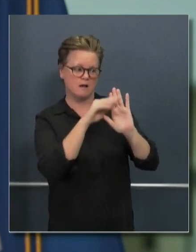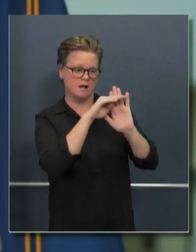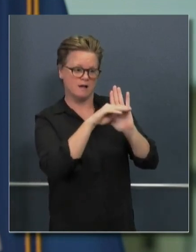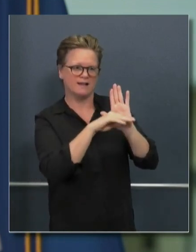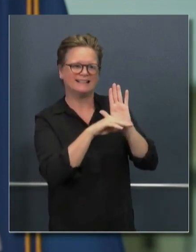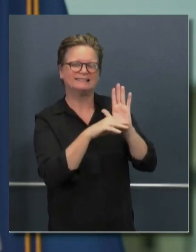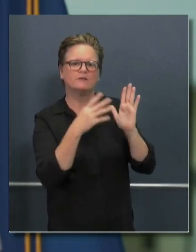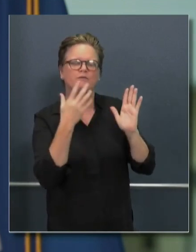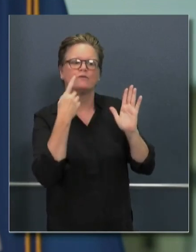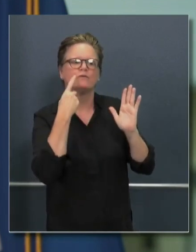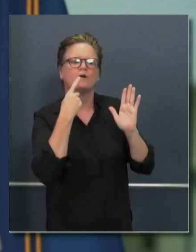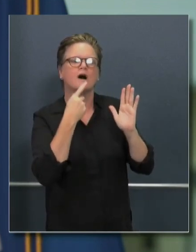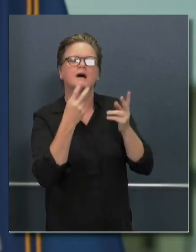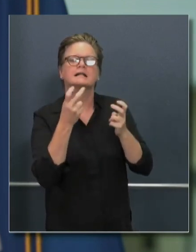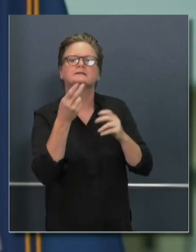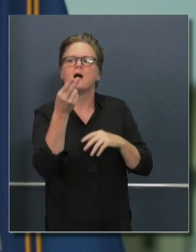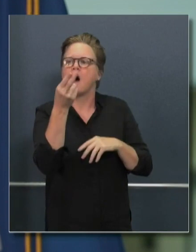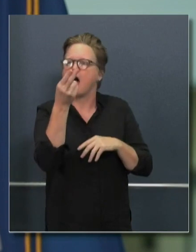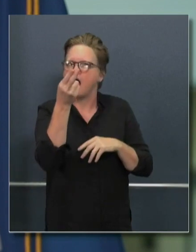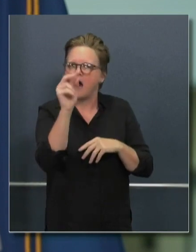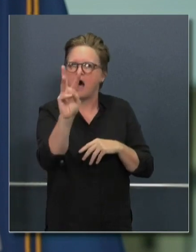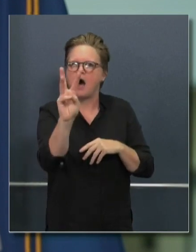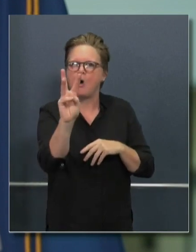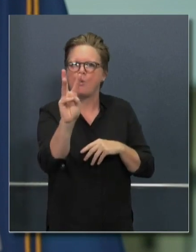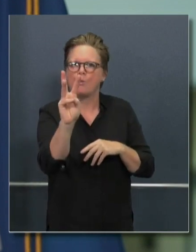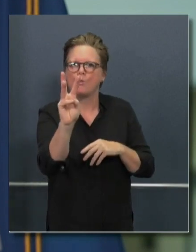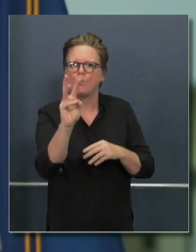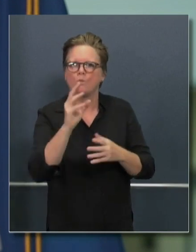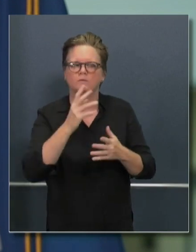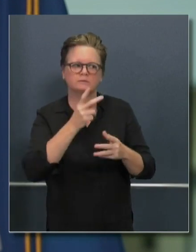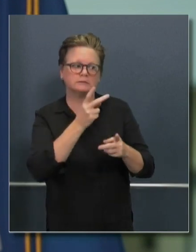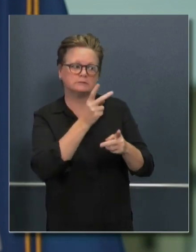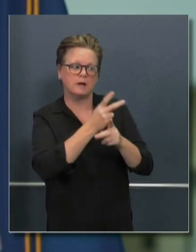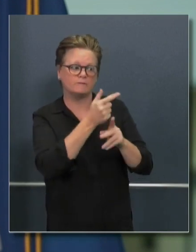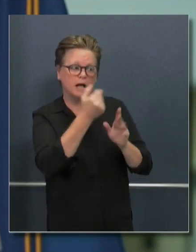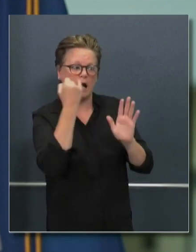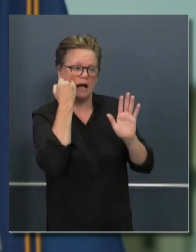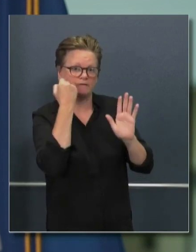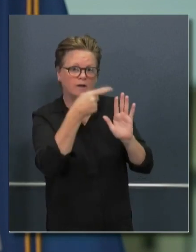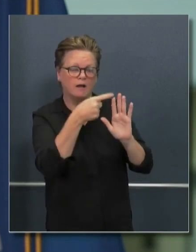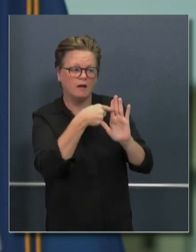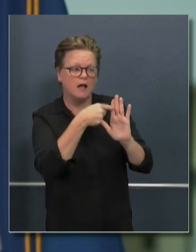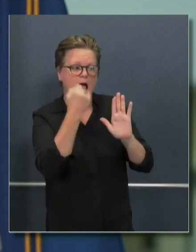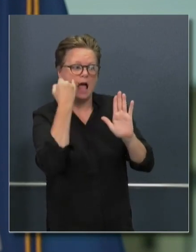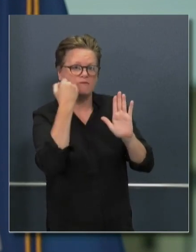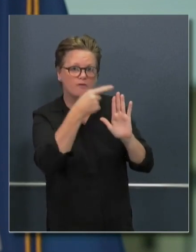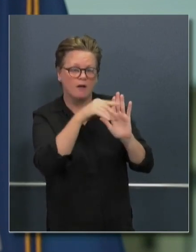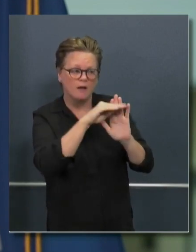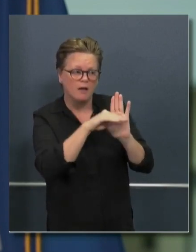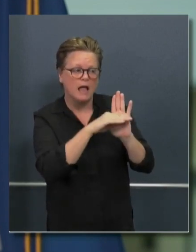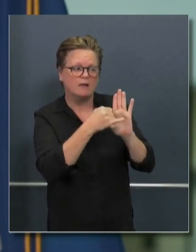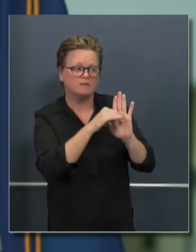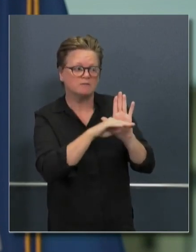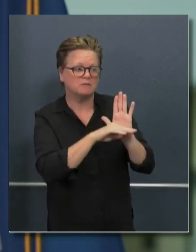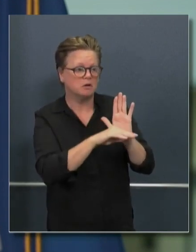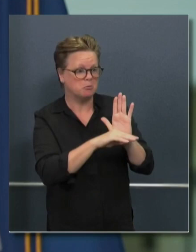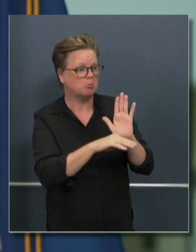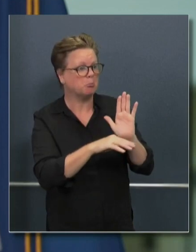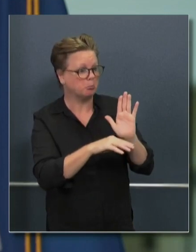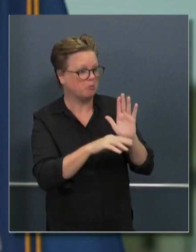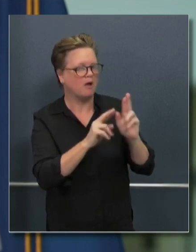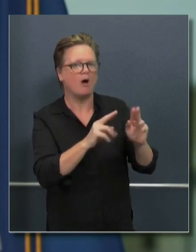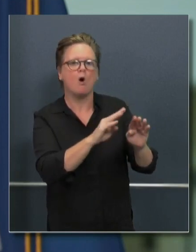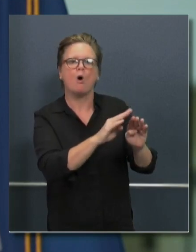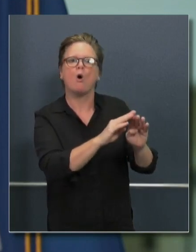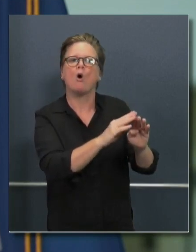require attestations. What's an attestation? It's a requirement that they make public the available resources.